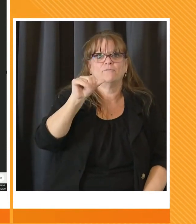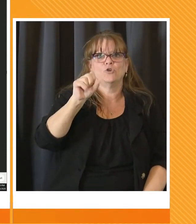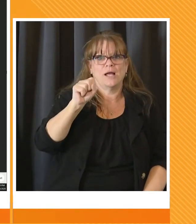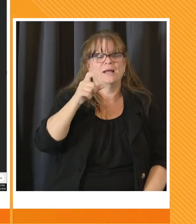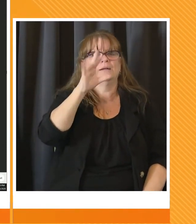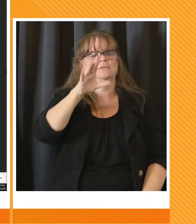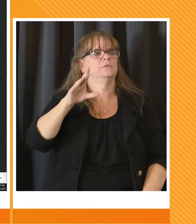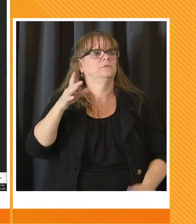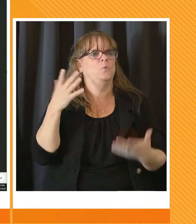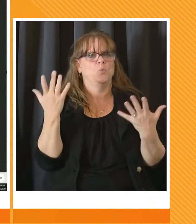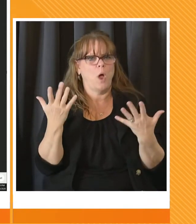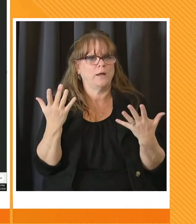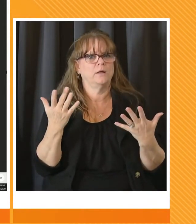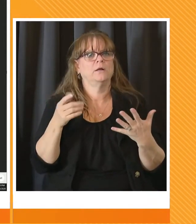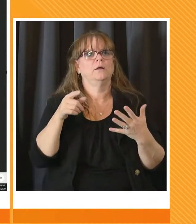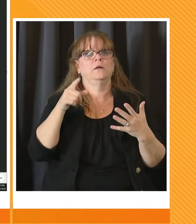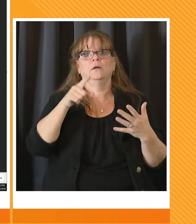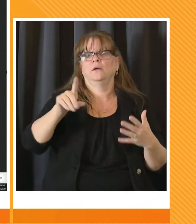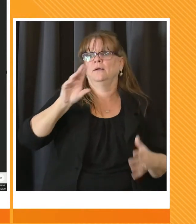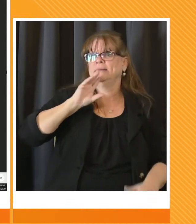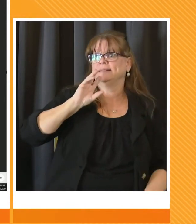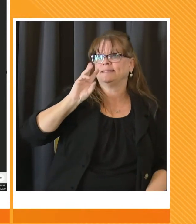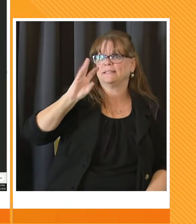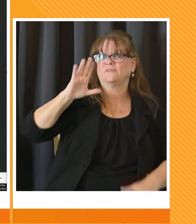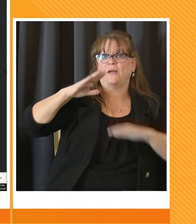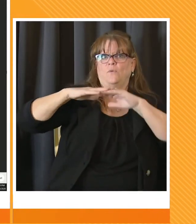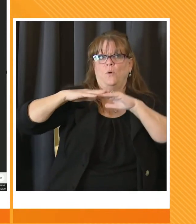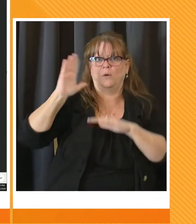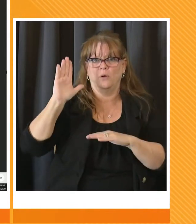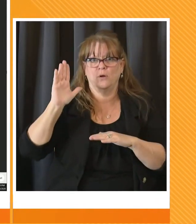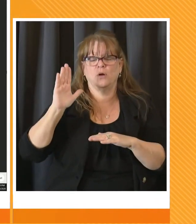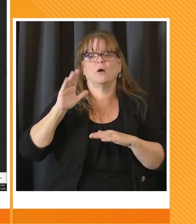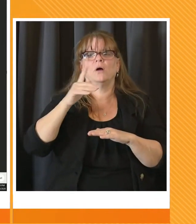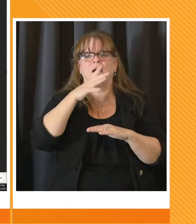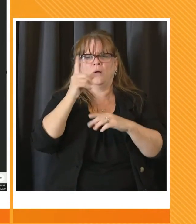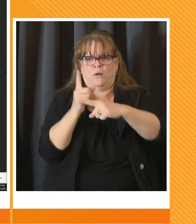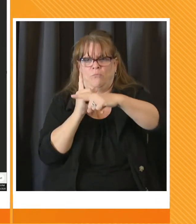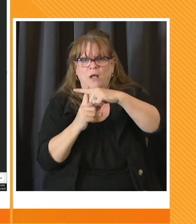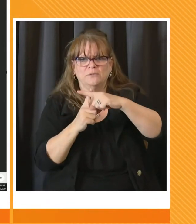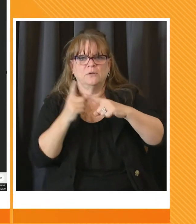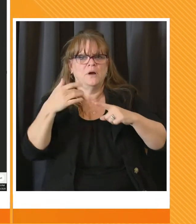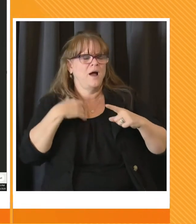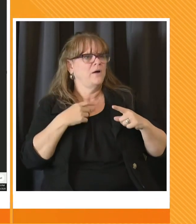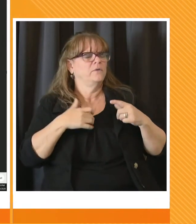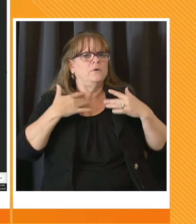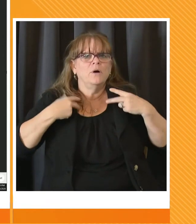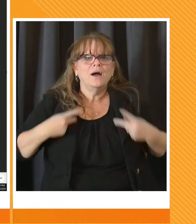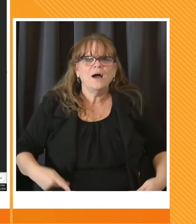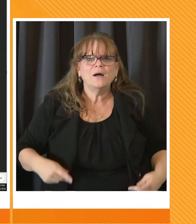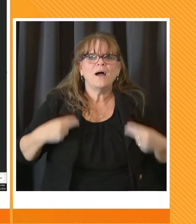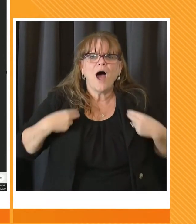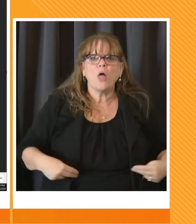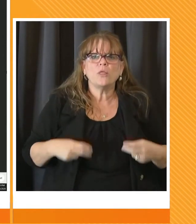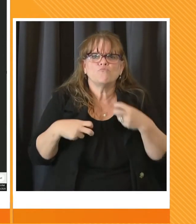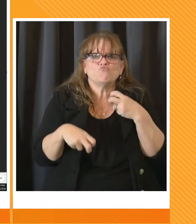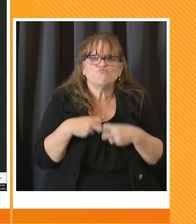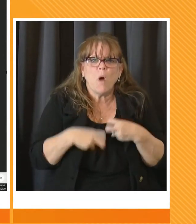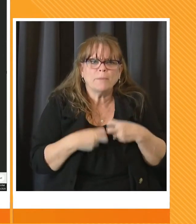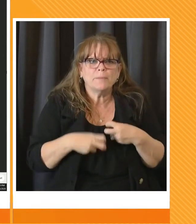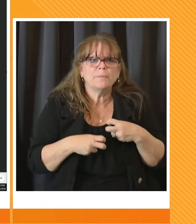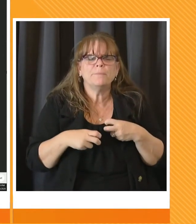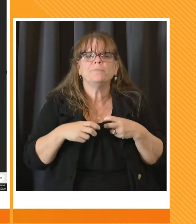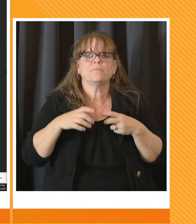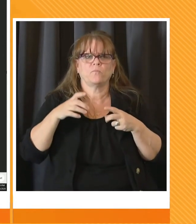chronic medical conditions that make them more susceptible to bad outcomes with COVID. So these may be people with chronic lung